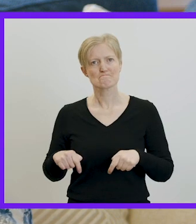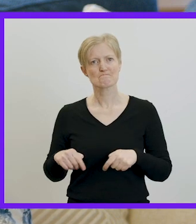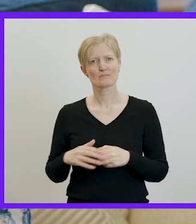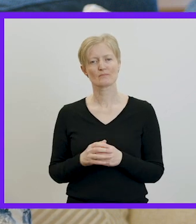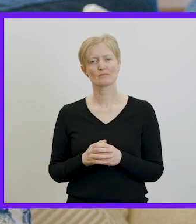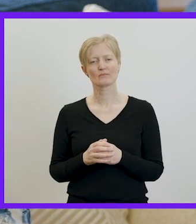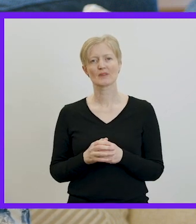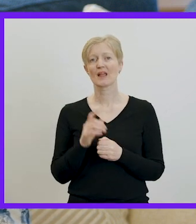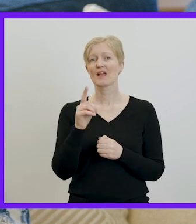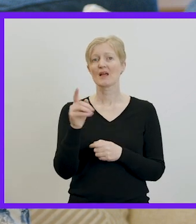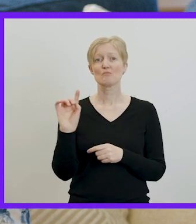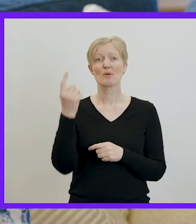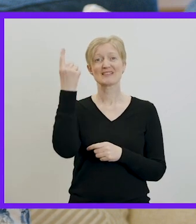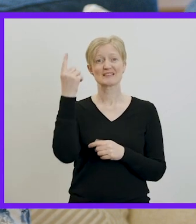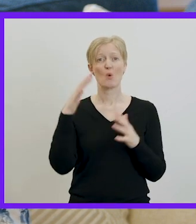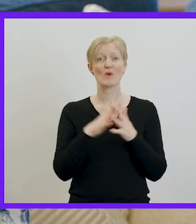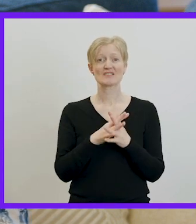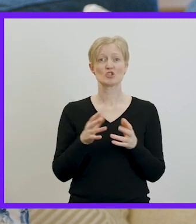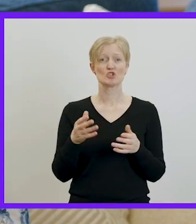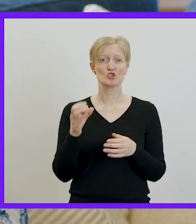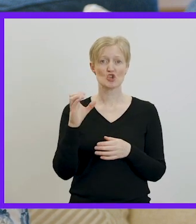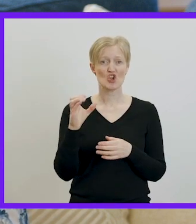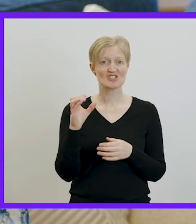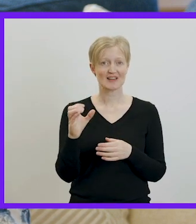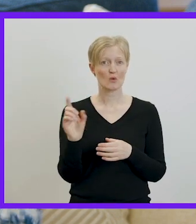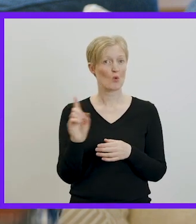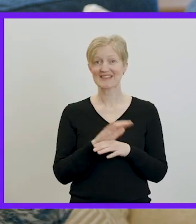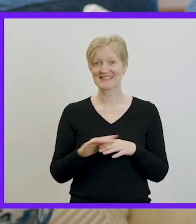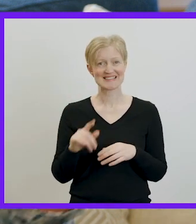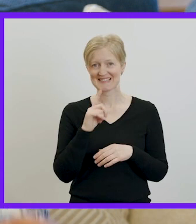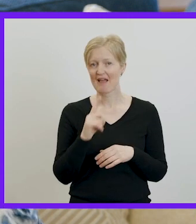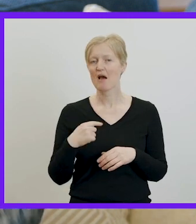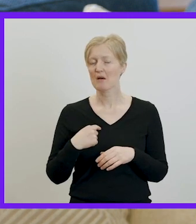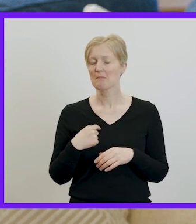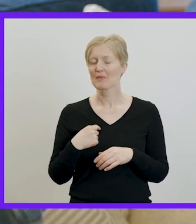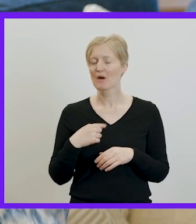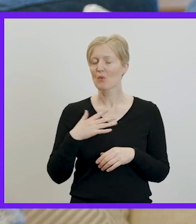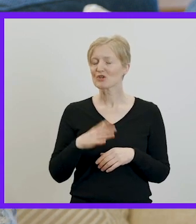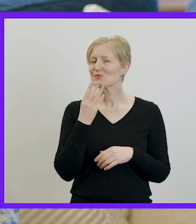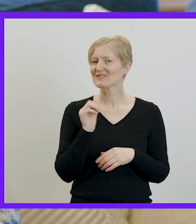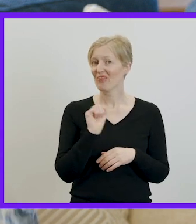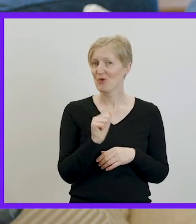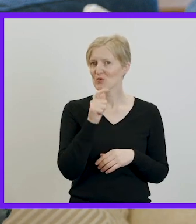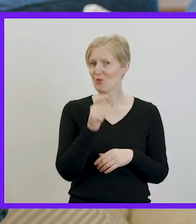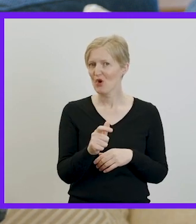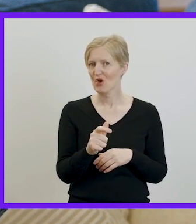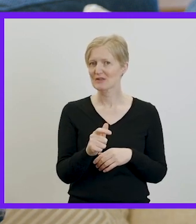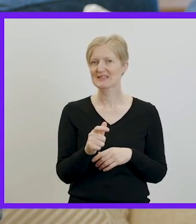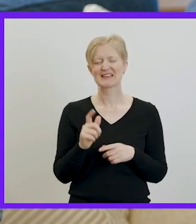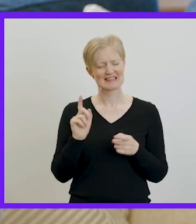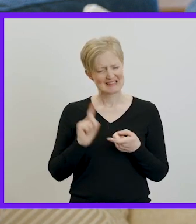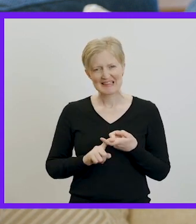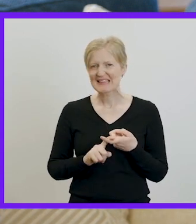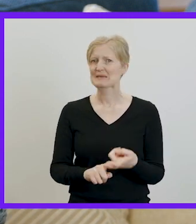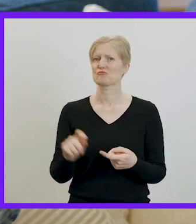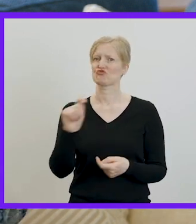words that Winston Churchill didn't actually say. He didn't say these words, but these are my words to you. Keep trusting